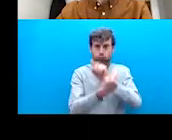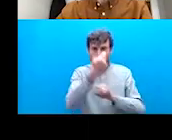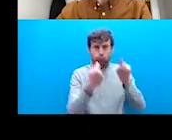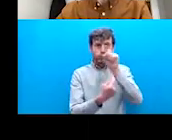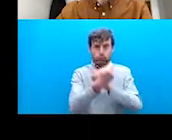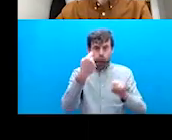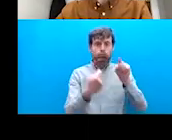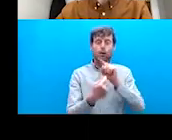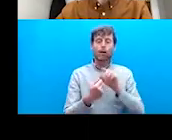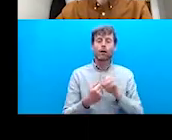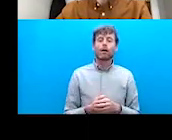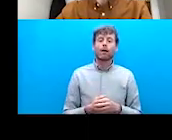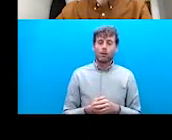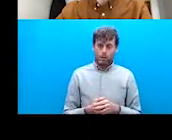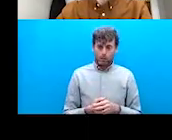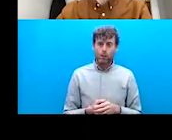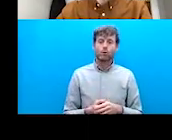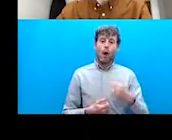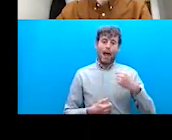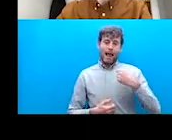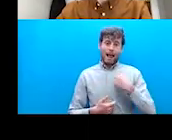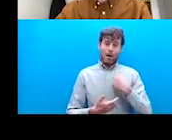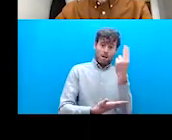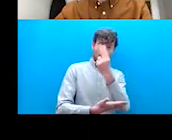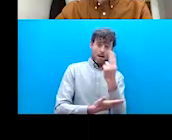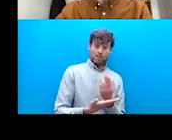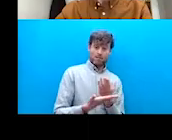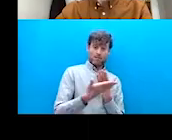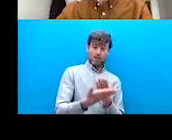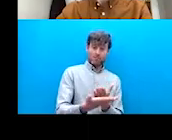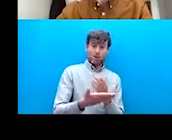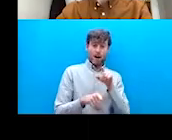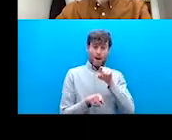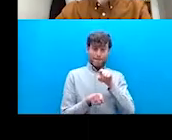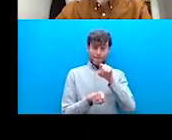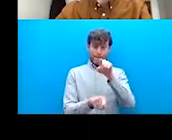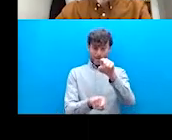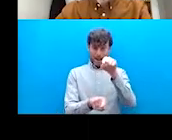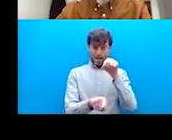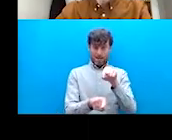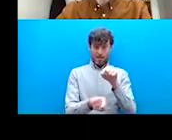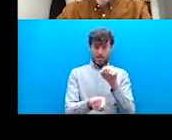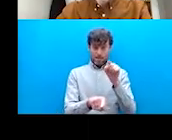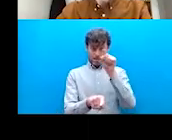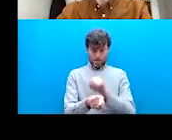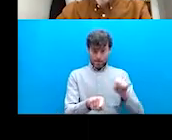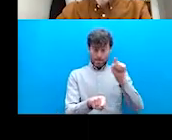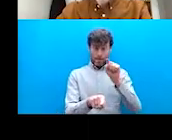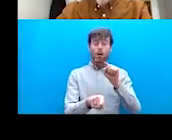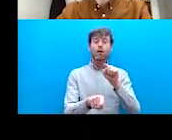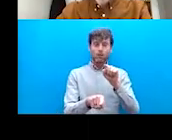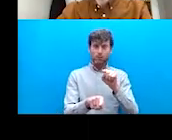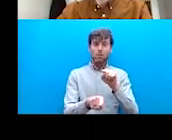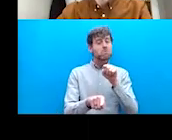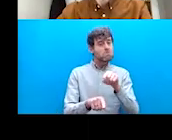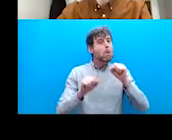So our version of the parallel architecture seems plausible given general knowledge from neuroscience.